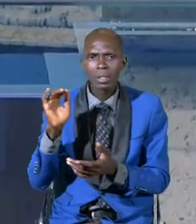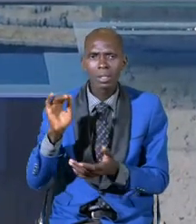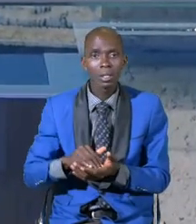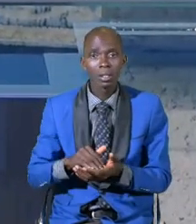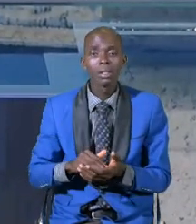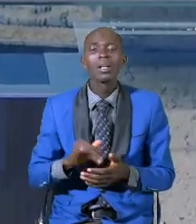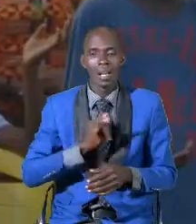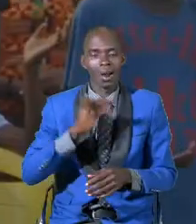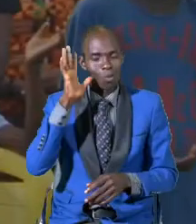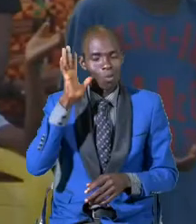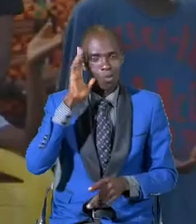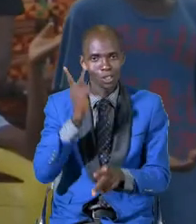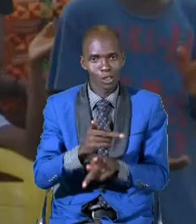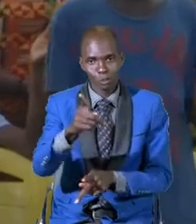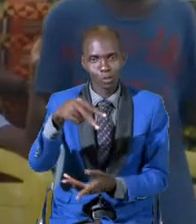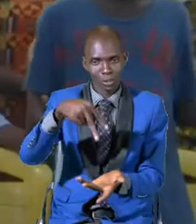keep you standing.